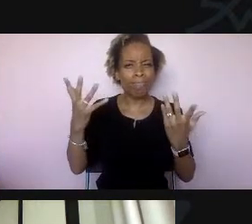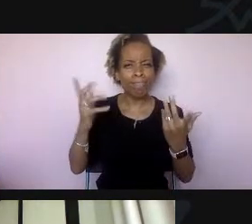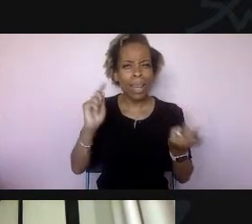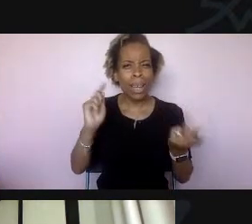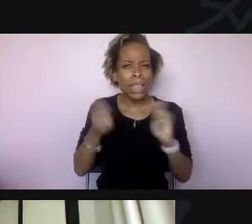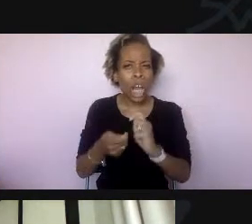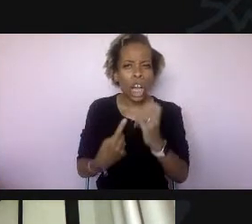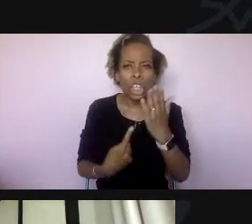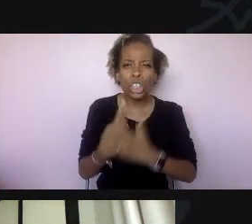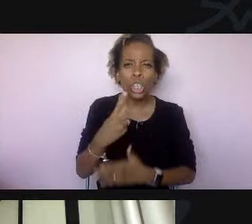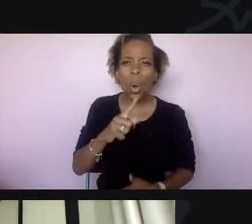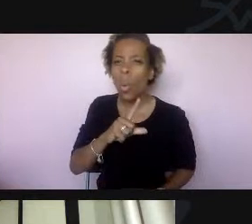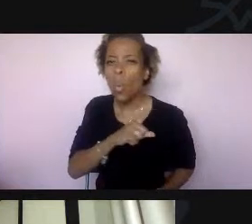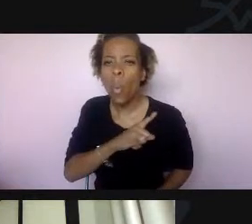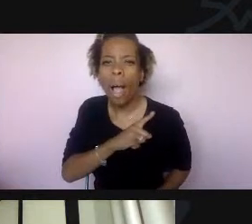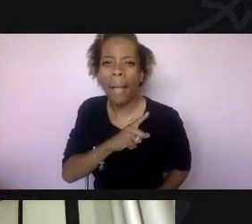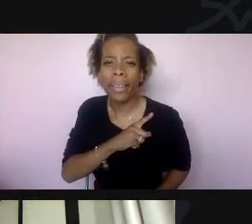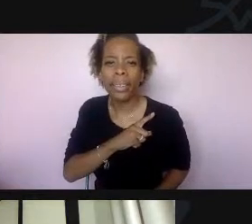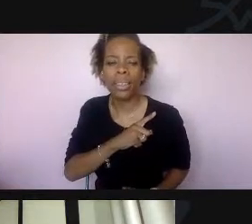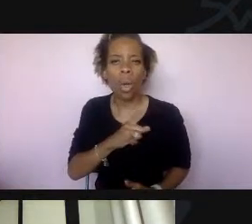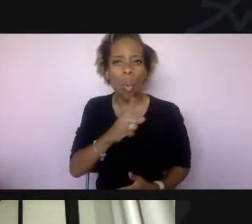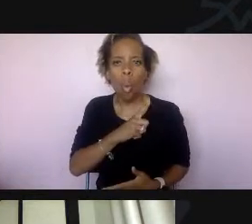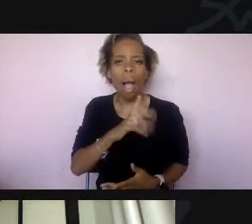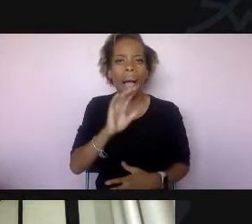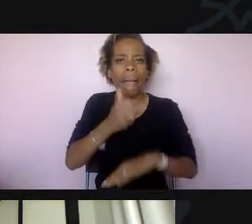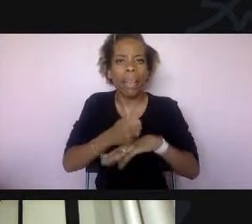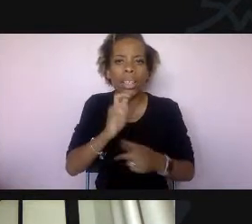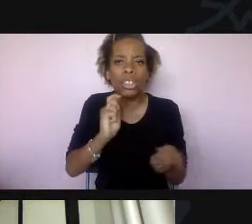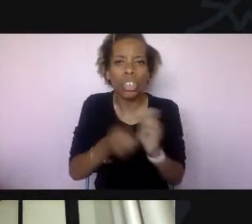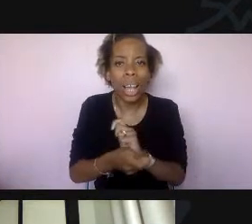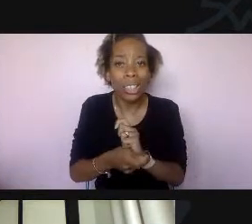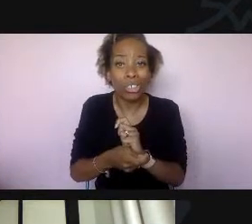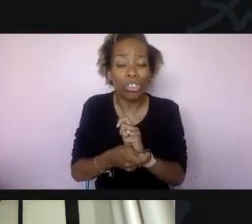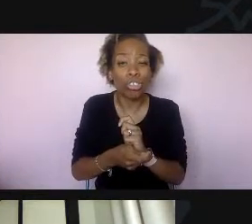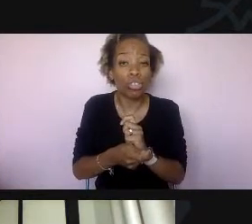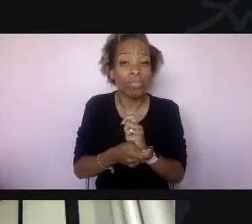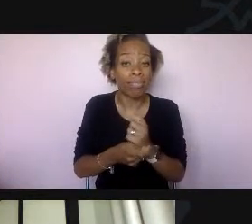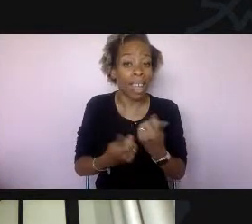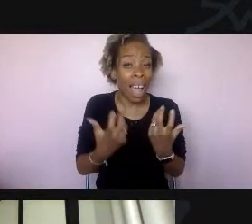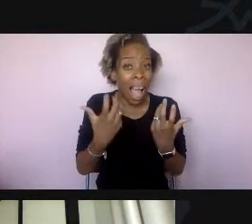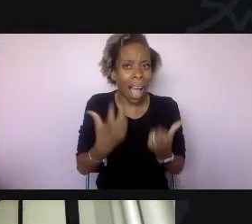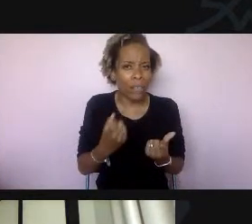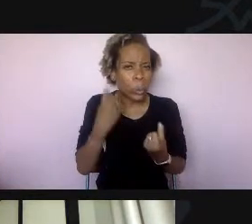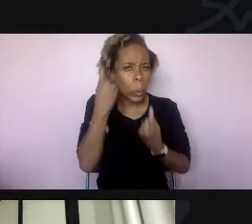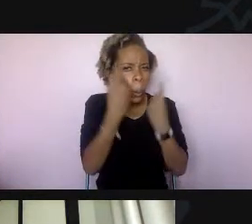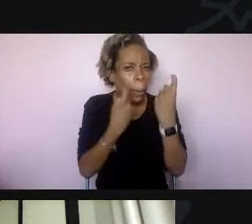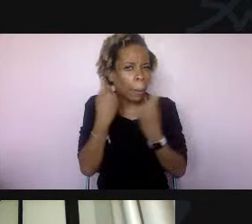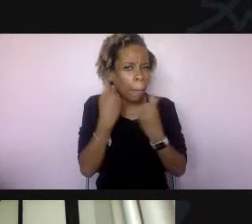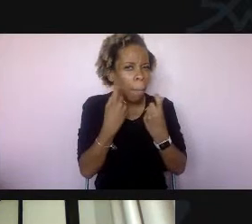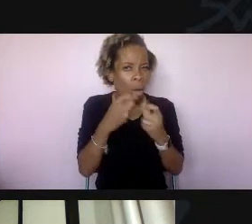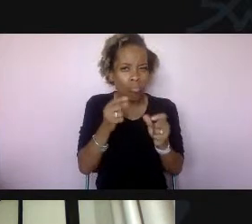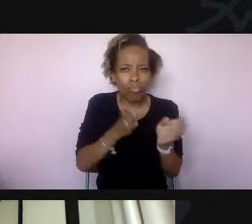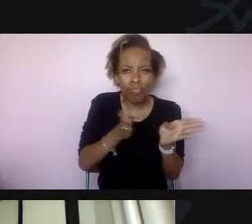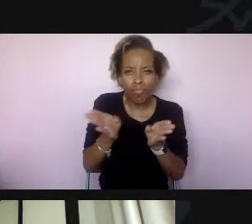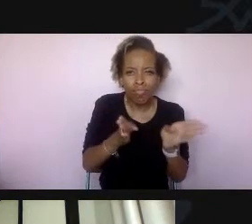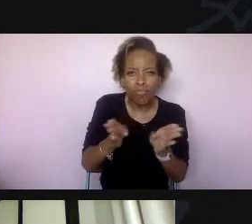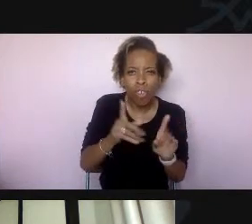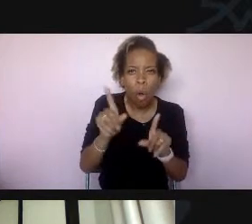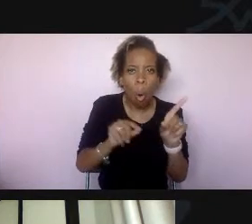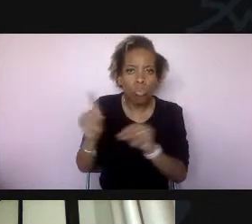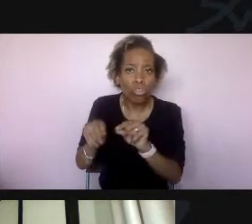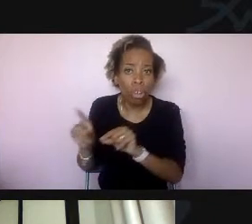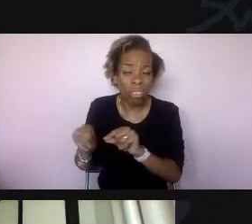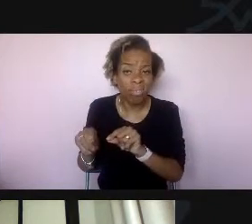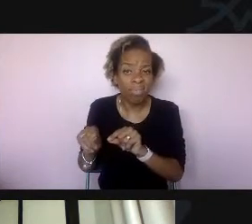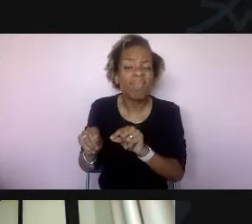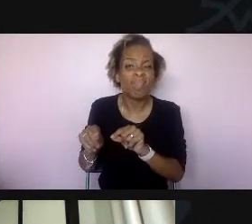part of the equation. There's carrot and there's stick in this equation. So we need to obviously